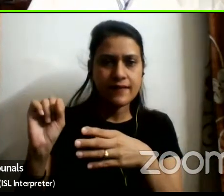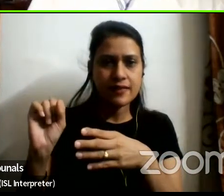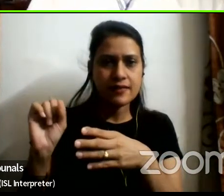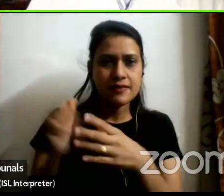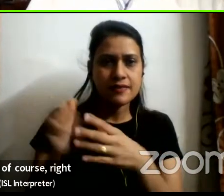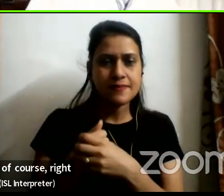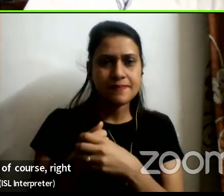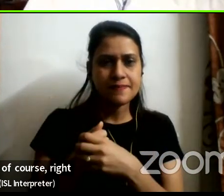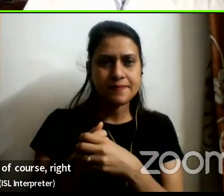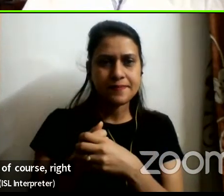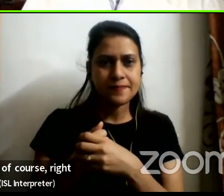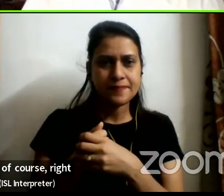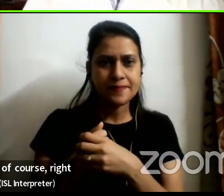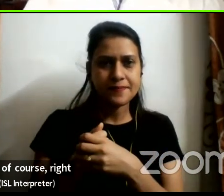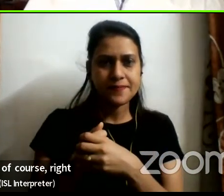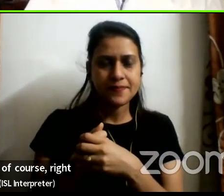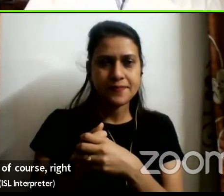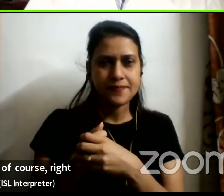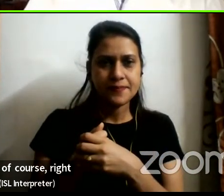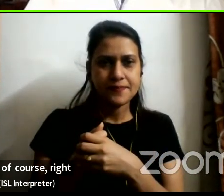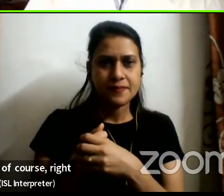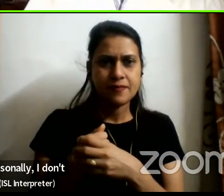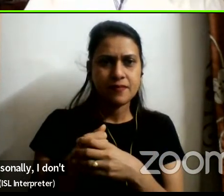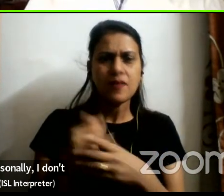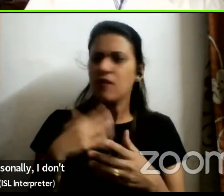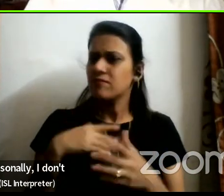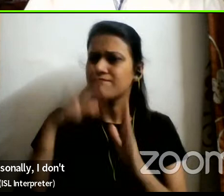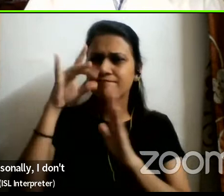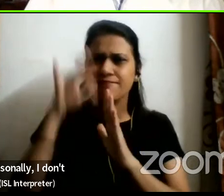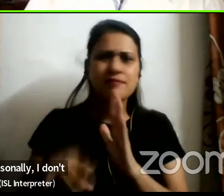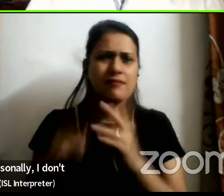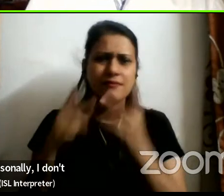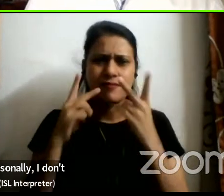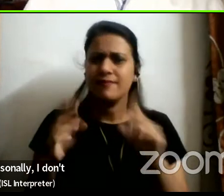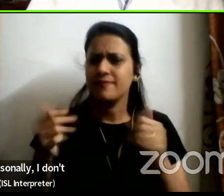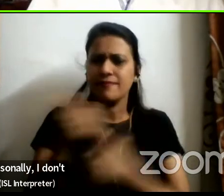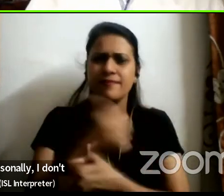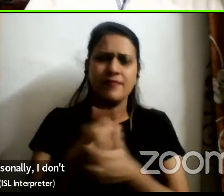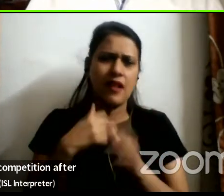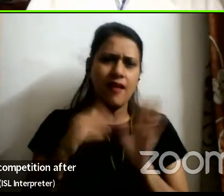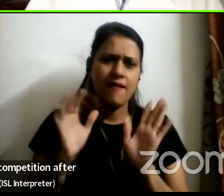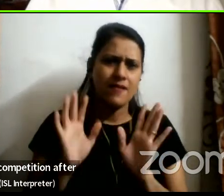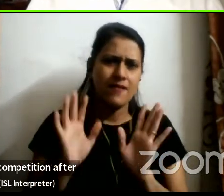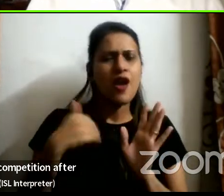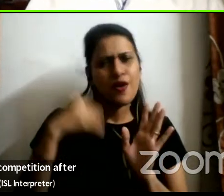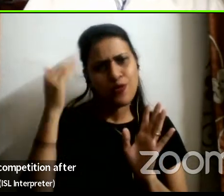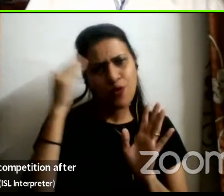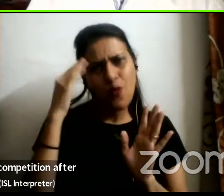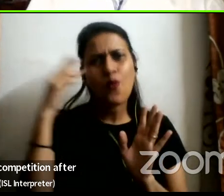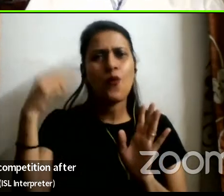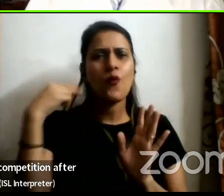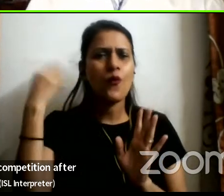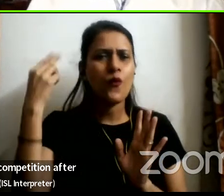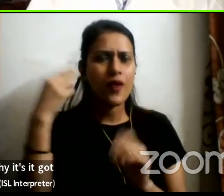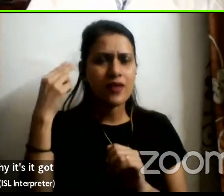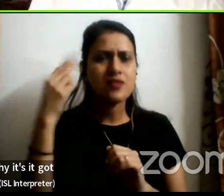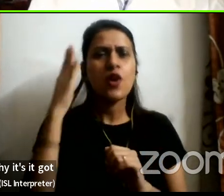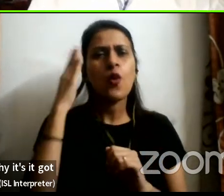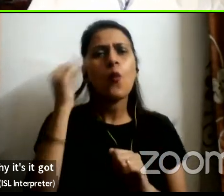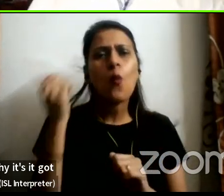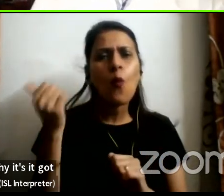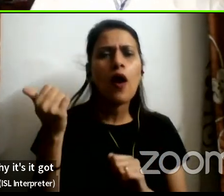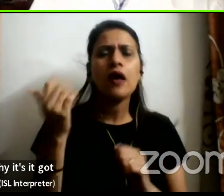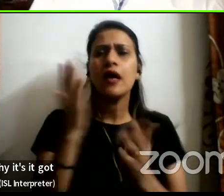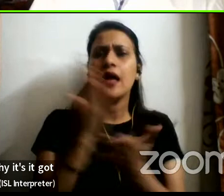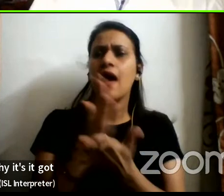wouldn't really, personally, I don't make too much out of the absence of competition appellate tribunal, though I know the reason why it got disbanded, and